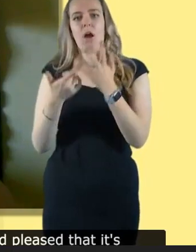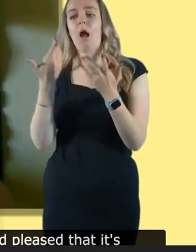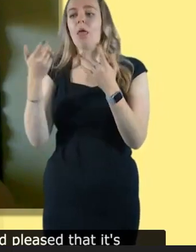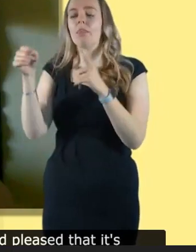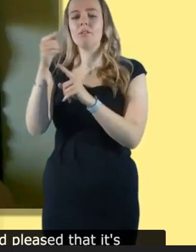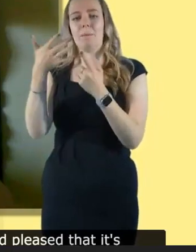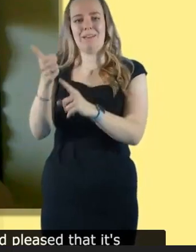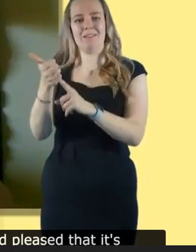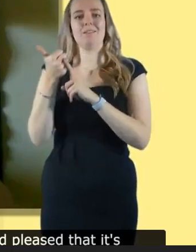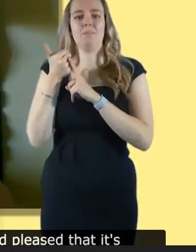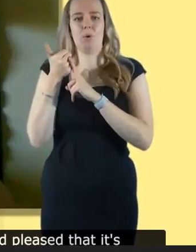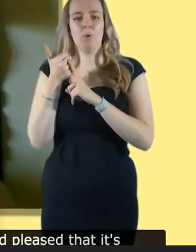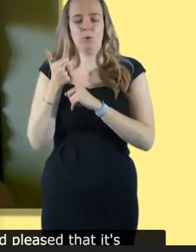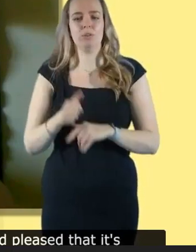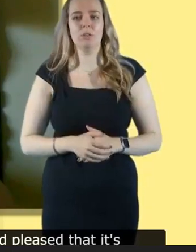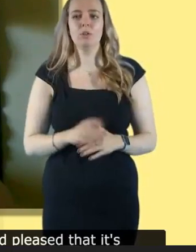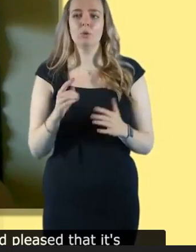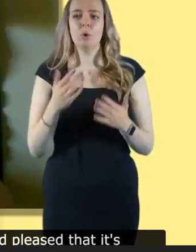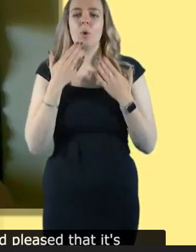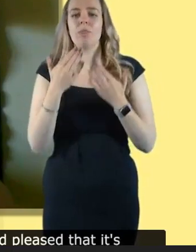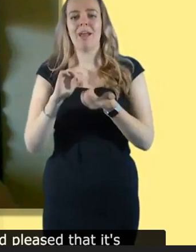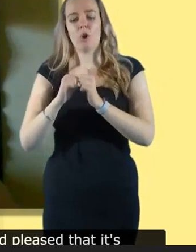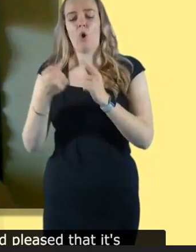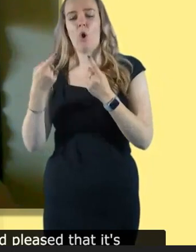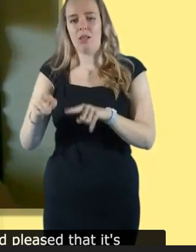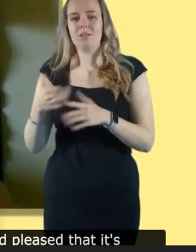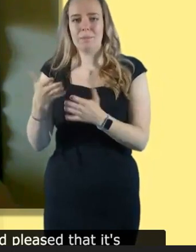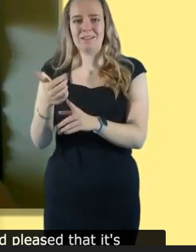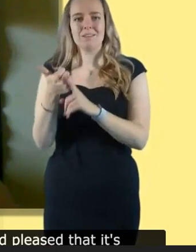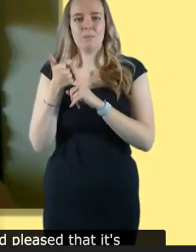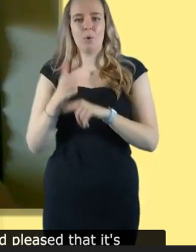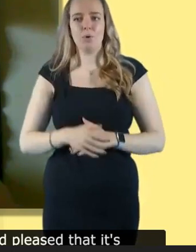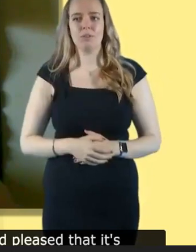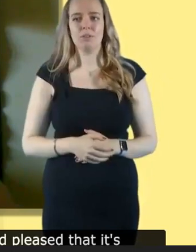the report. So I want to thank colleagues for that. I